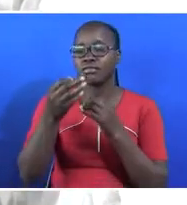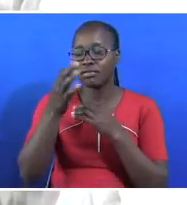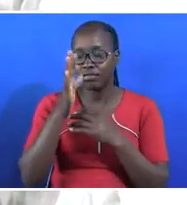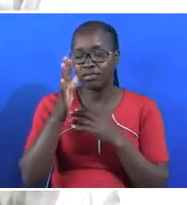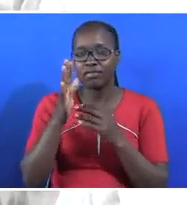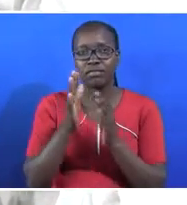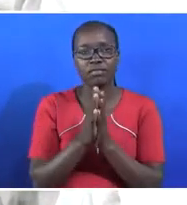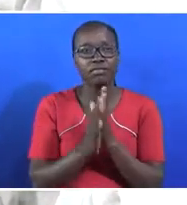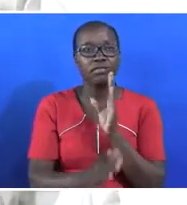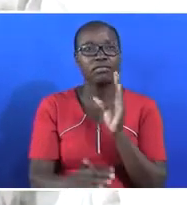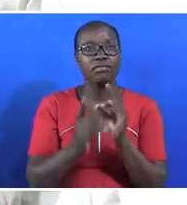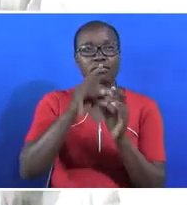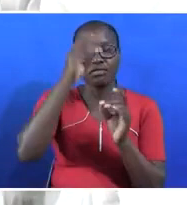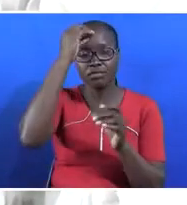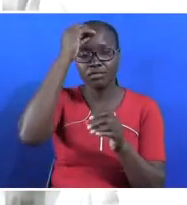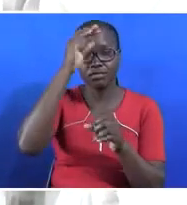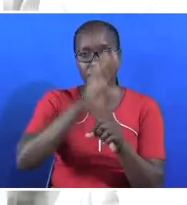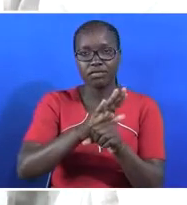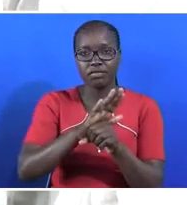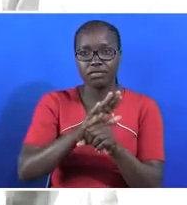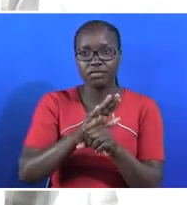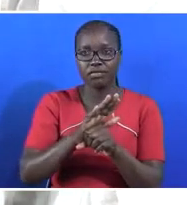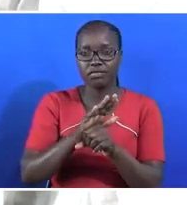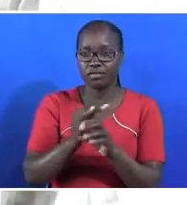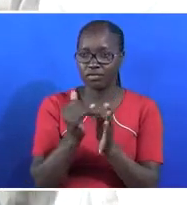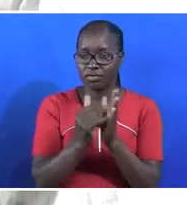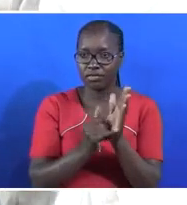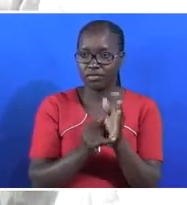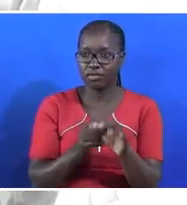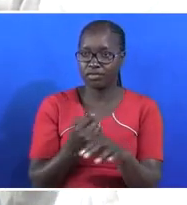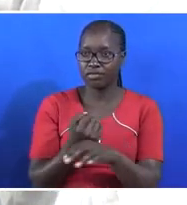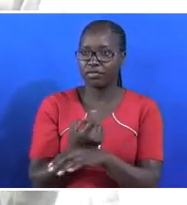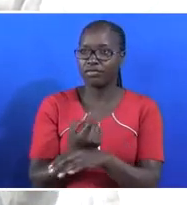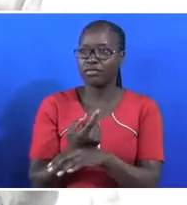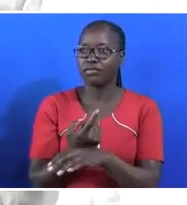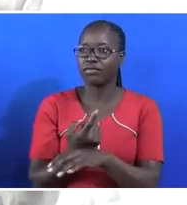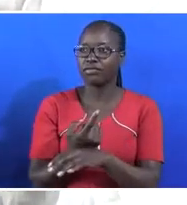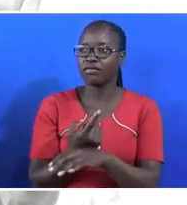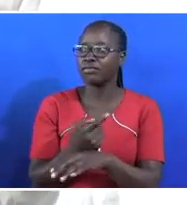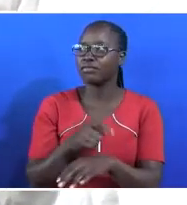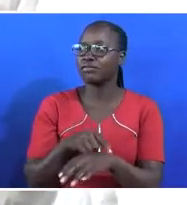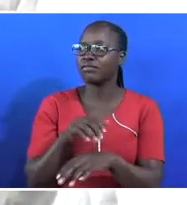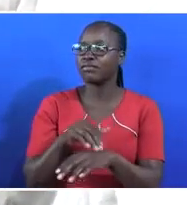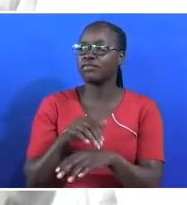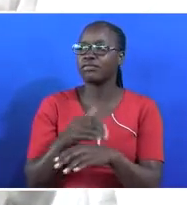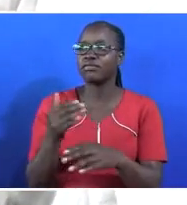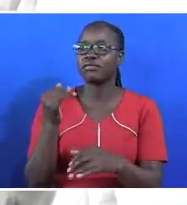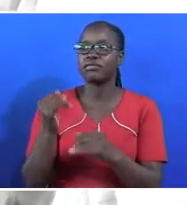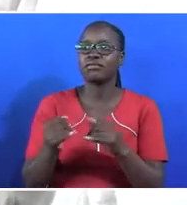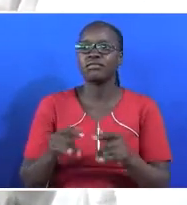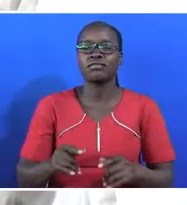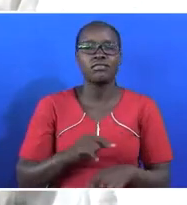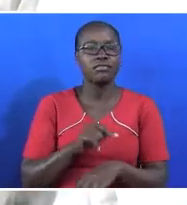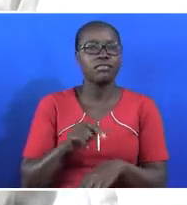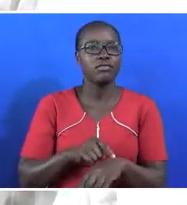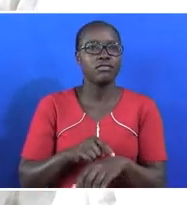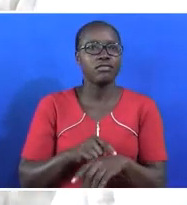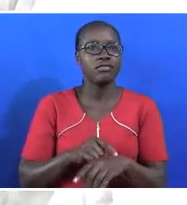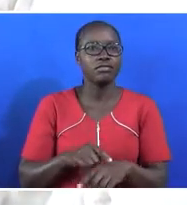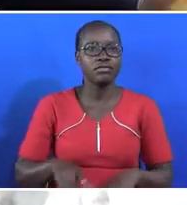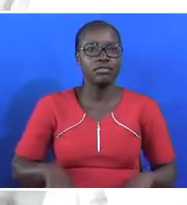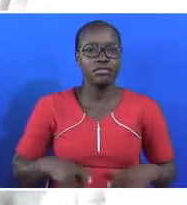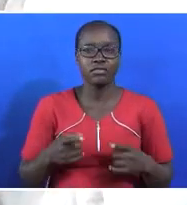We will meet her in the kingdom. For just in the moment when the call came, the final hours of her life, she